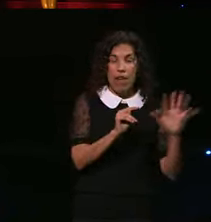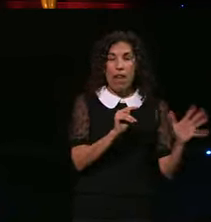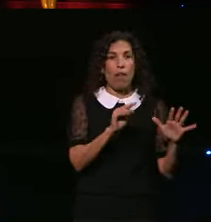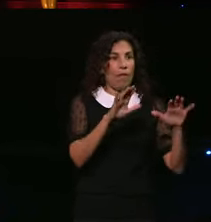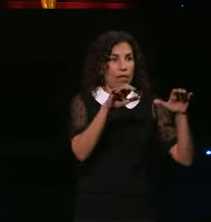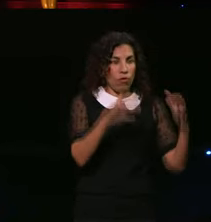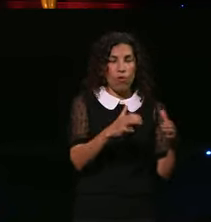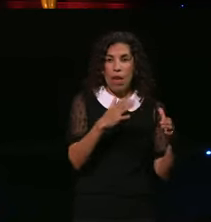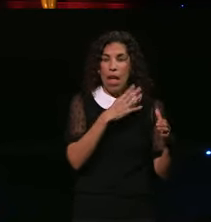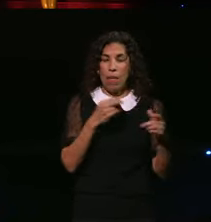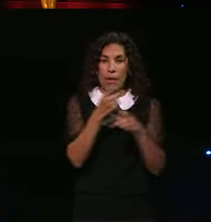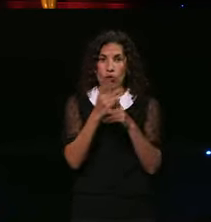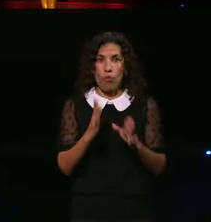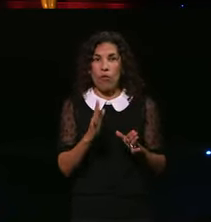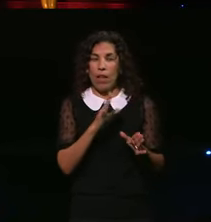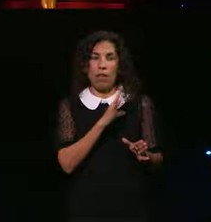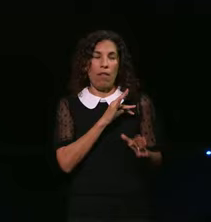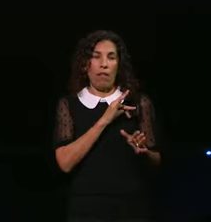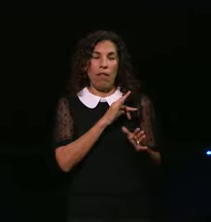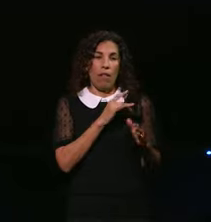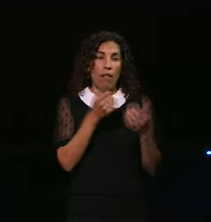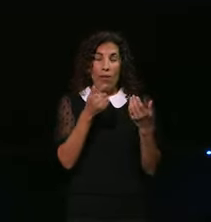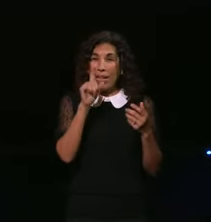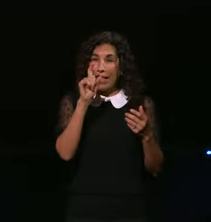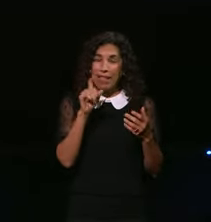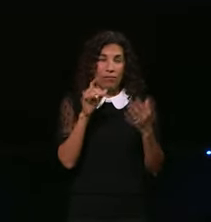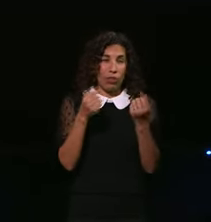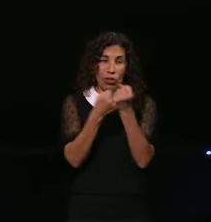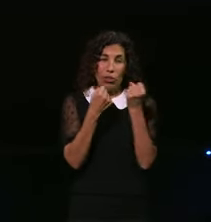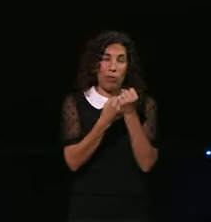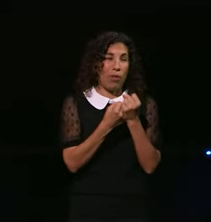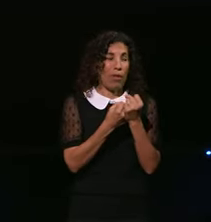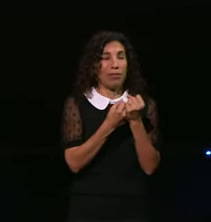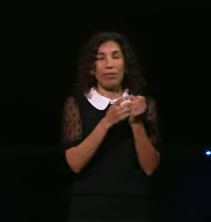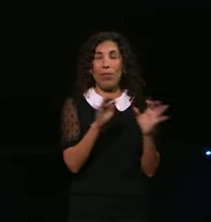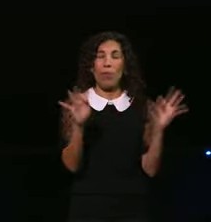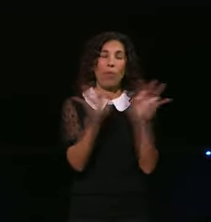my supervisor, was just couldn't have done it without you all.